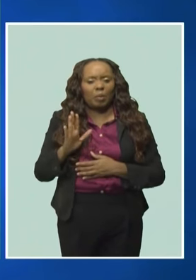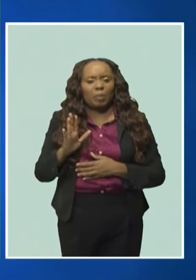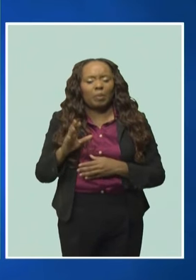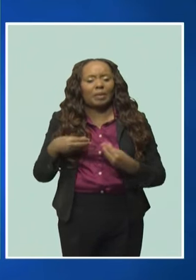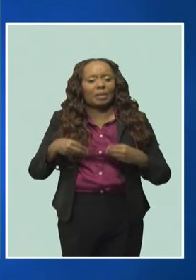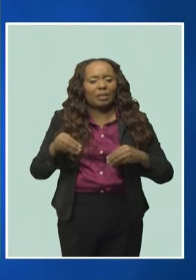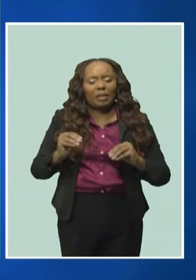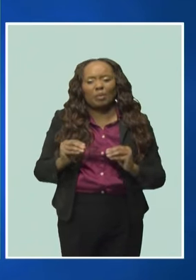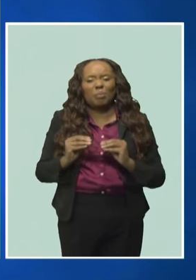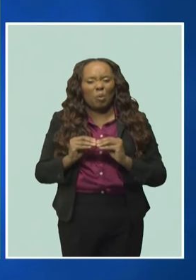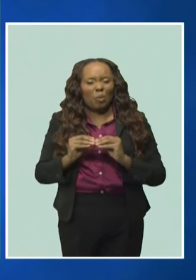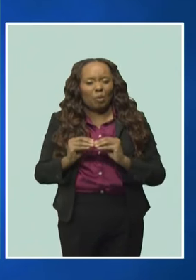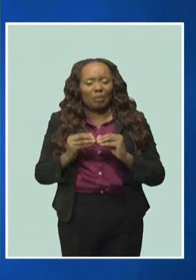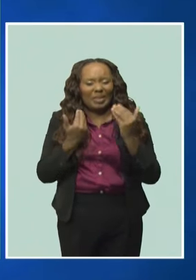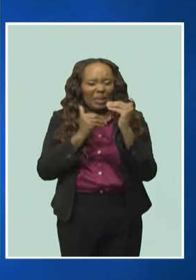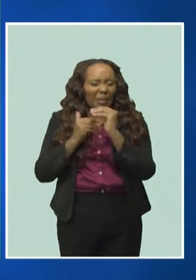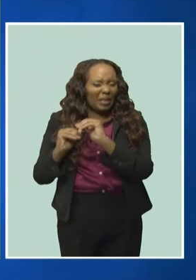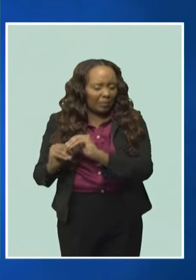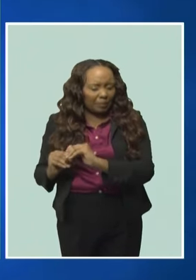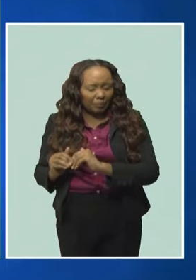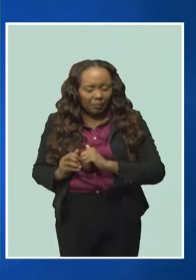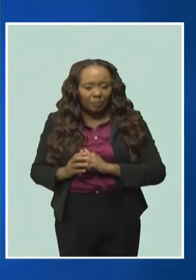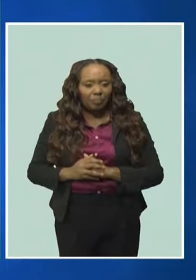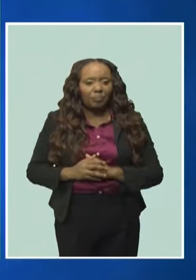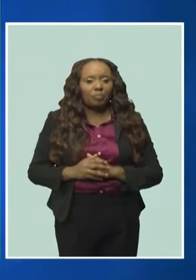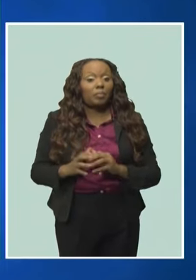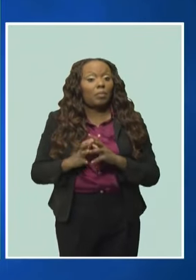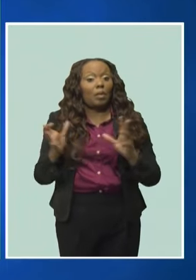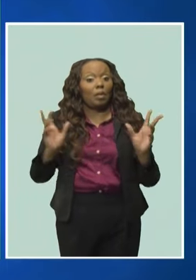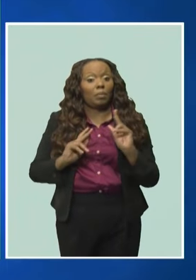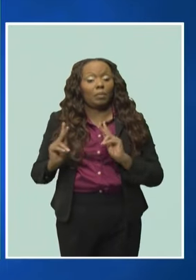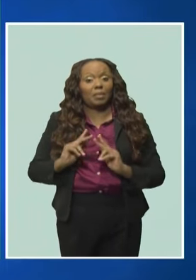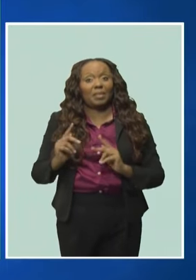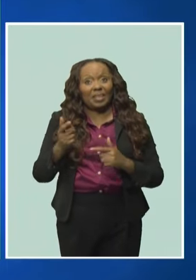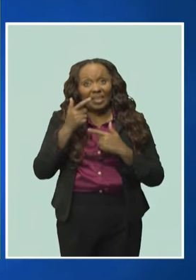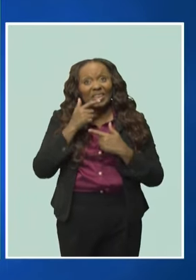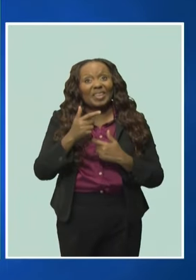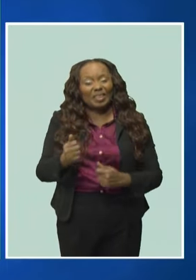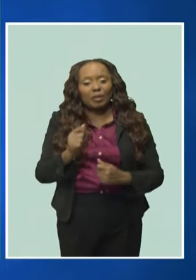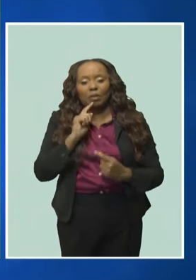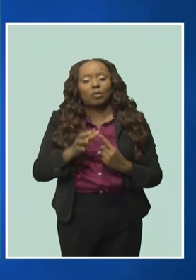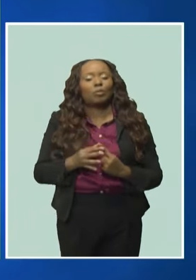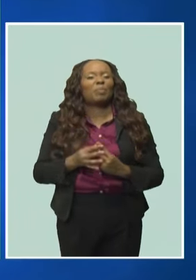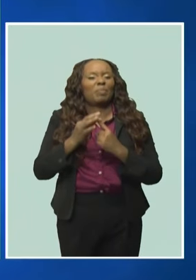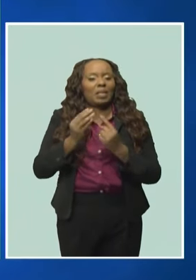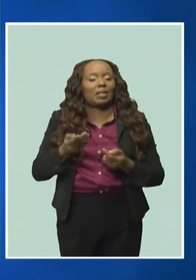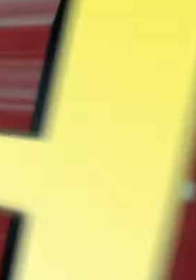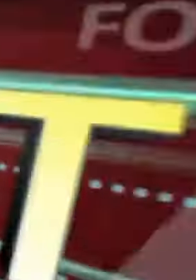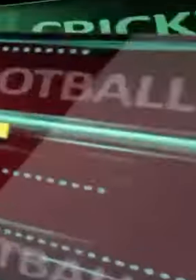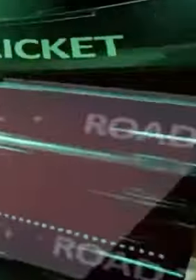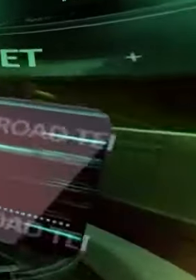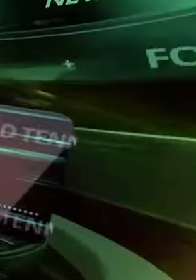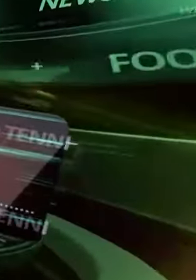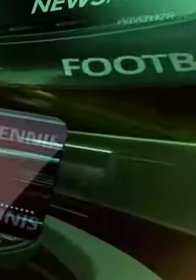sale, and we have a lot of interest in these unique offerings.